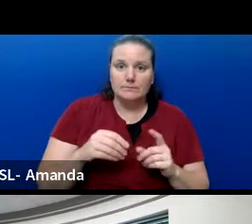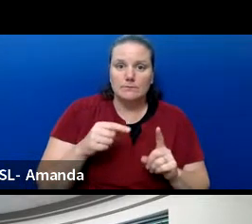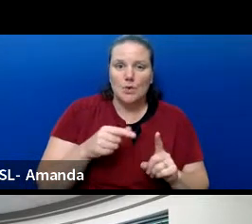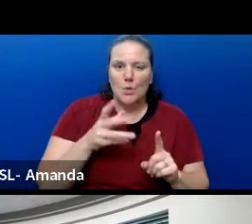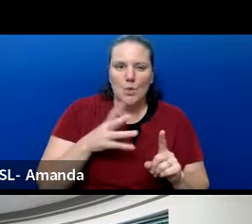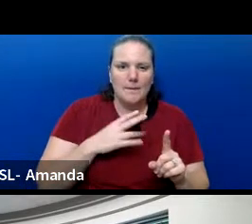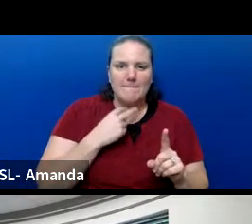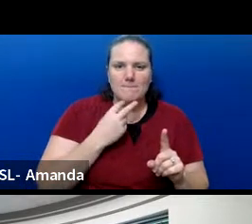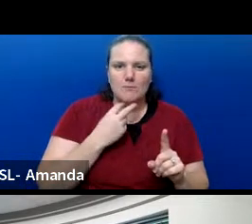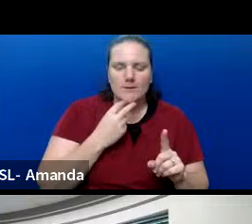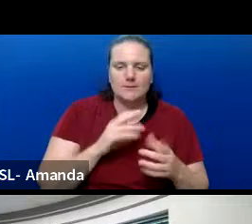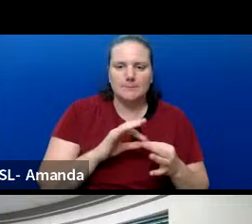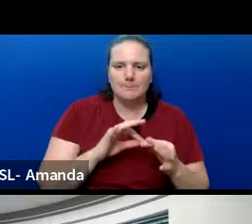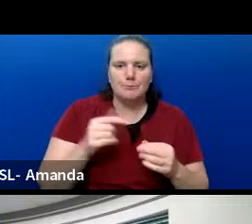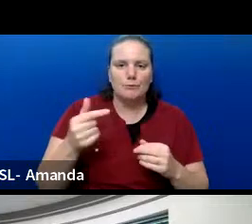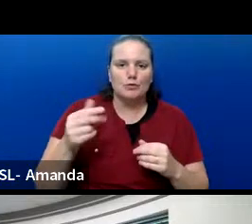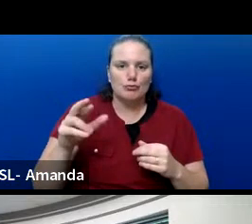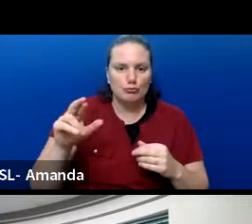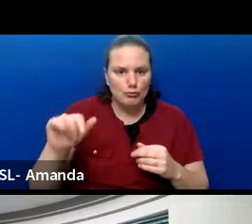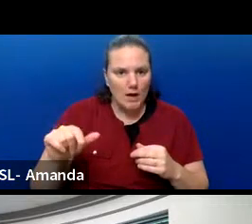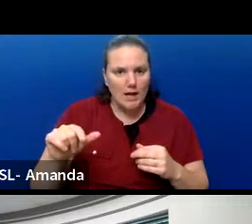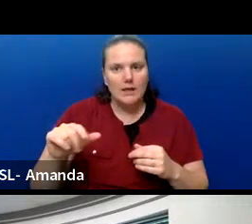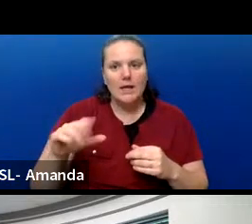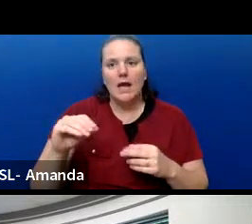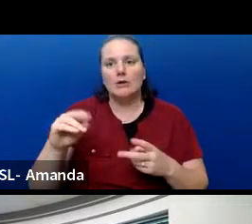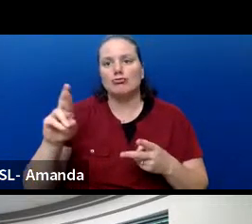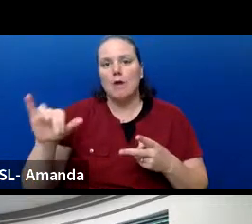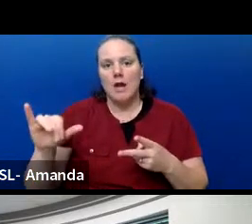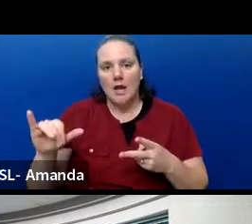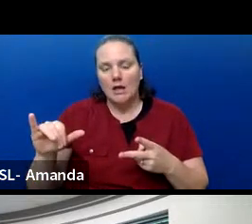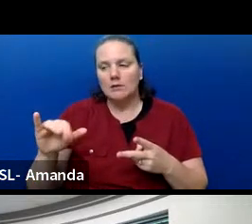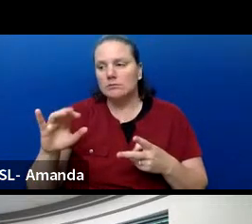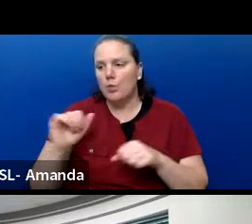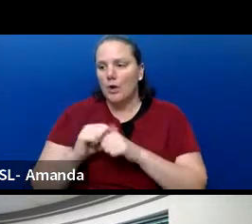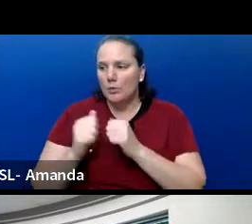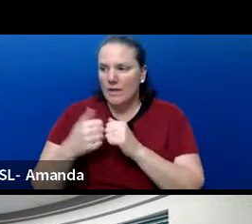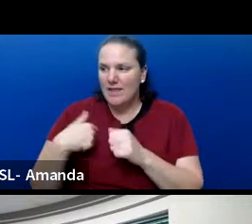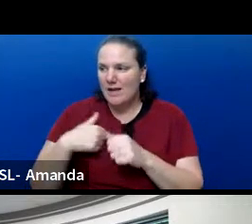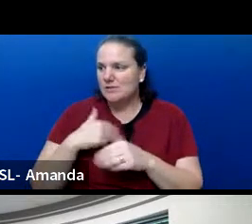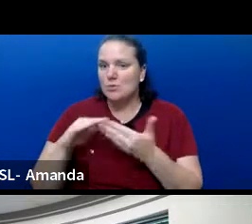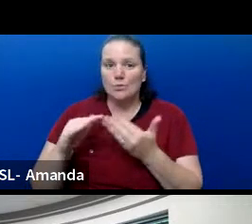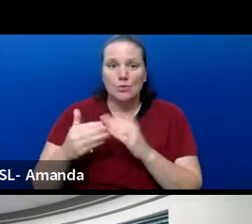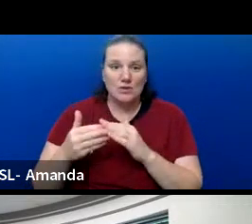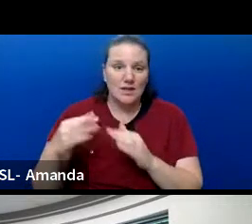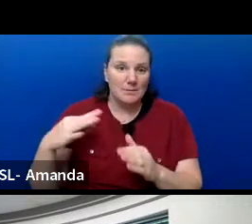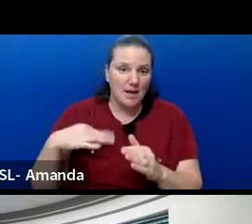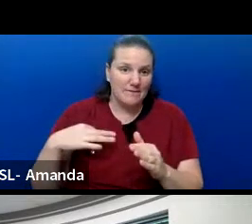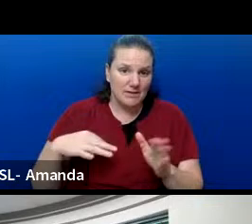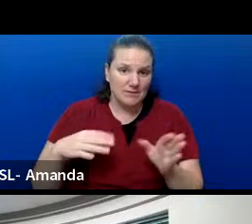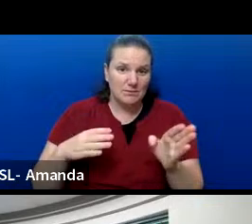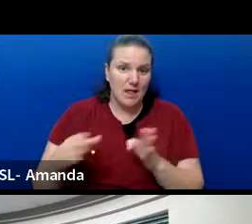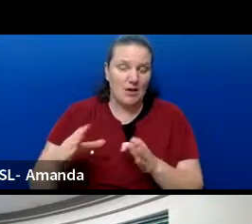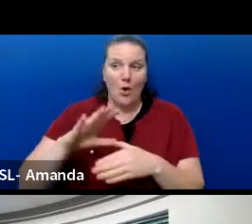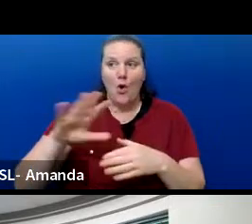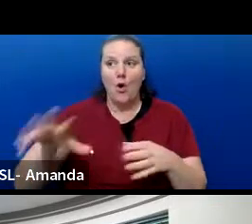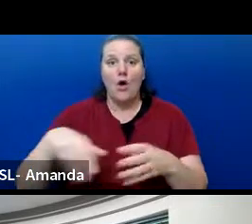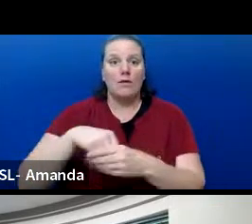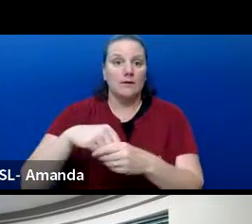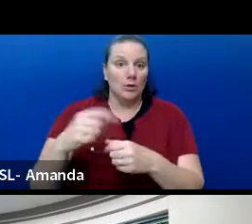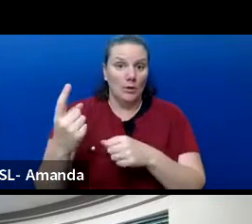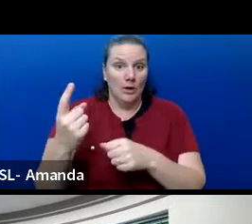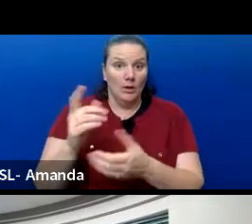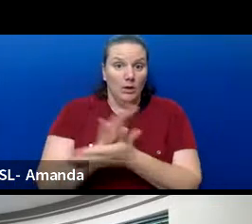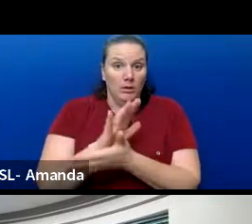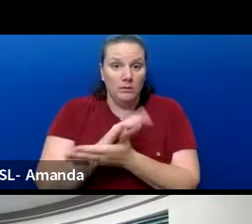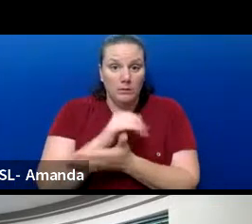worked with us to, we're gonna create a community benefits plan. So there will be all of this captured in one document. So it's not an expectation